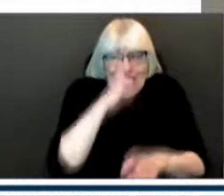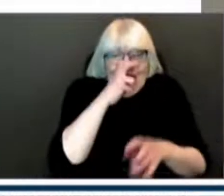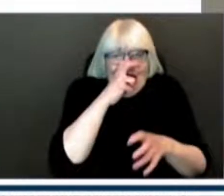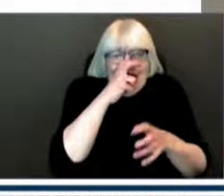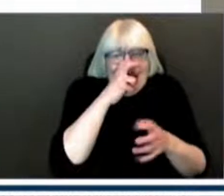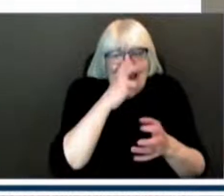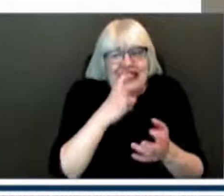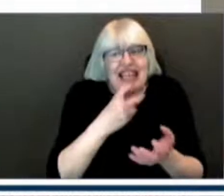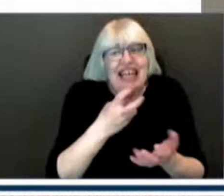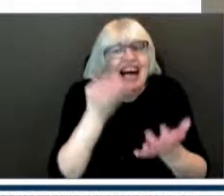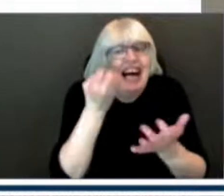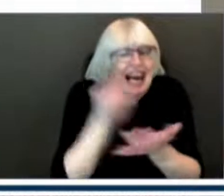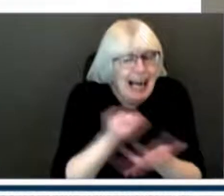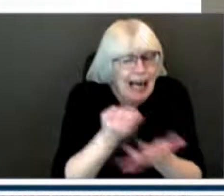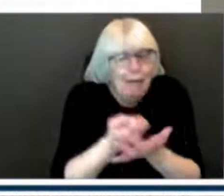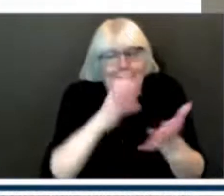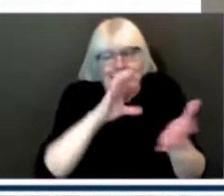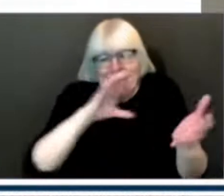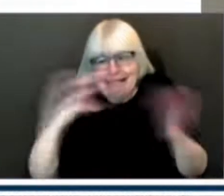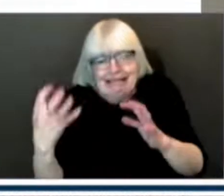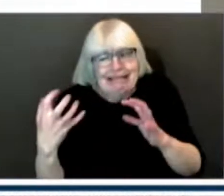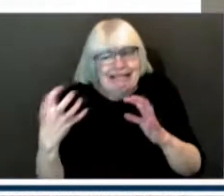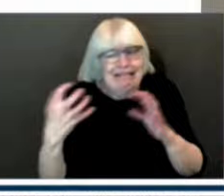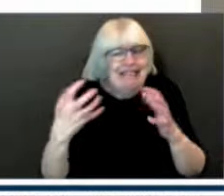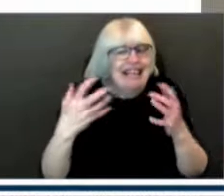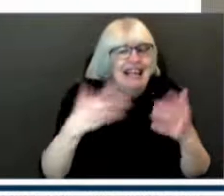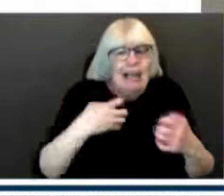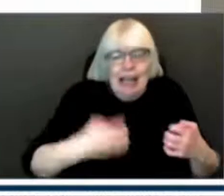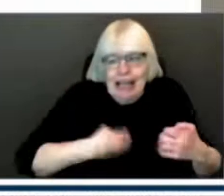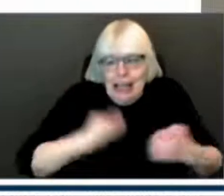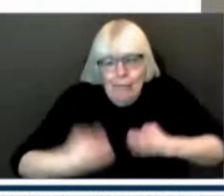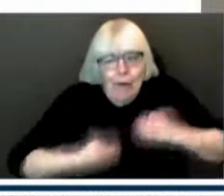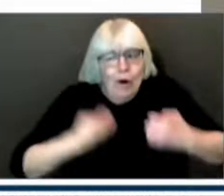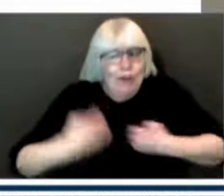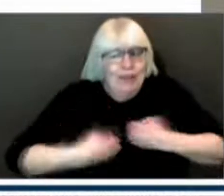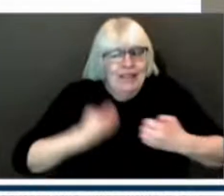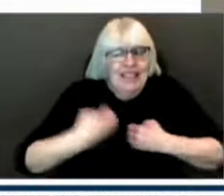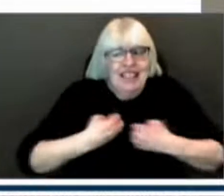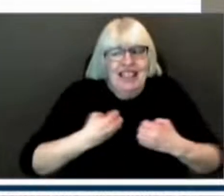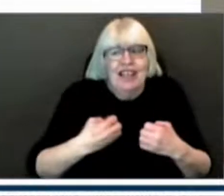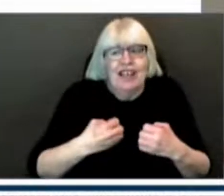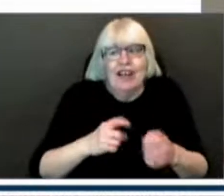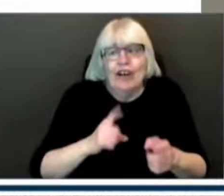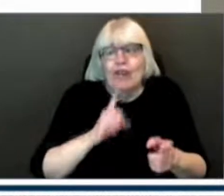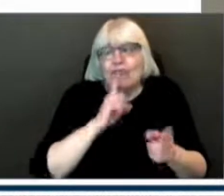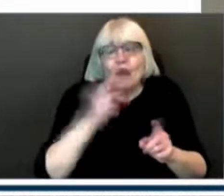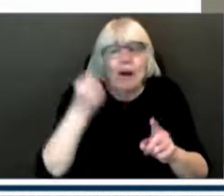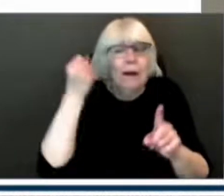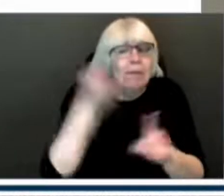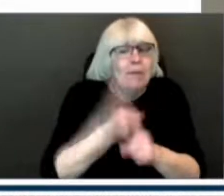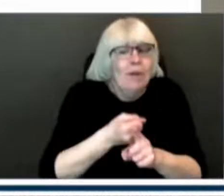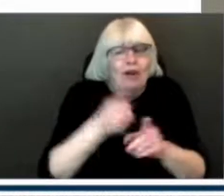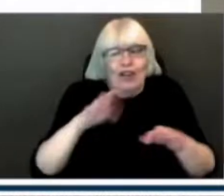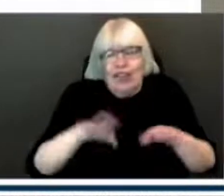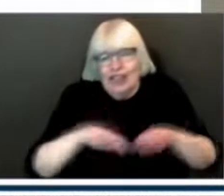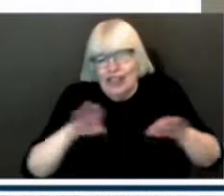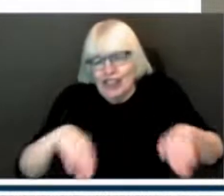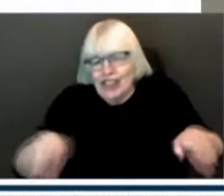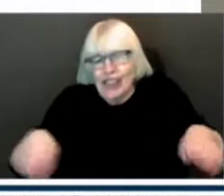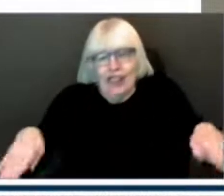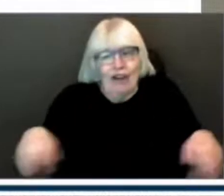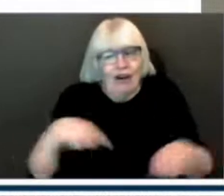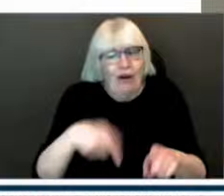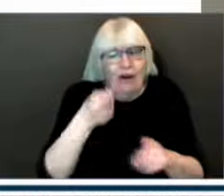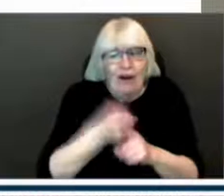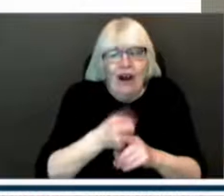been especially hard on children, youth, and the elderly, and there have been many mental health consequences. But here